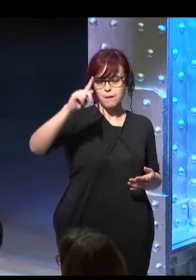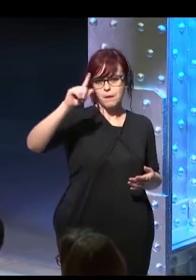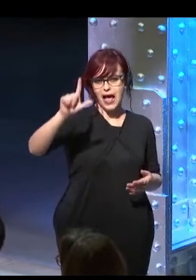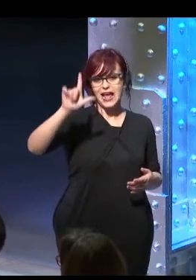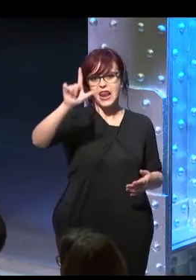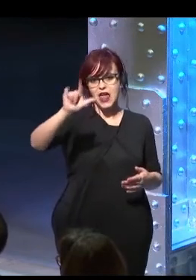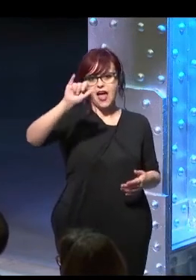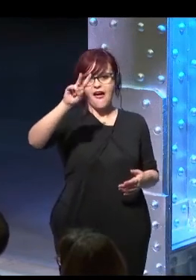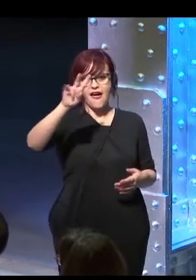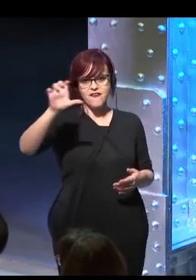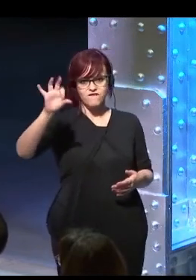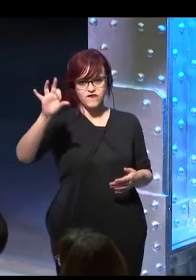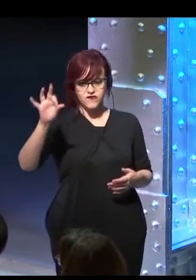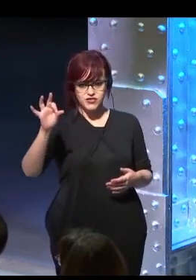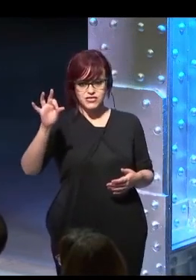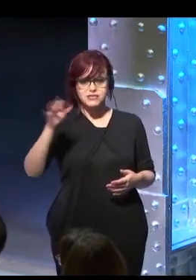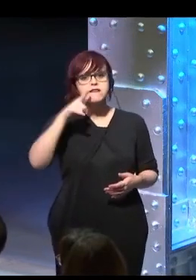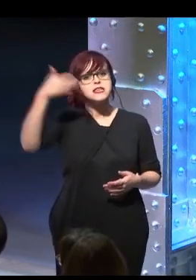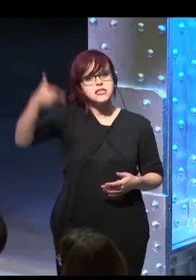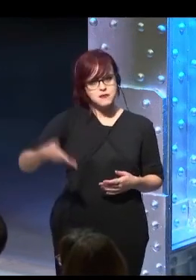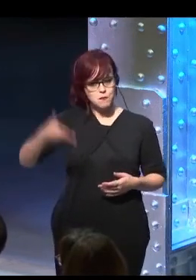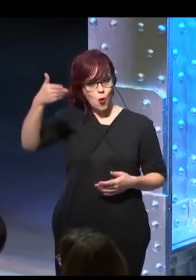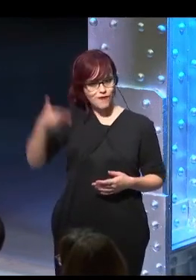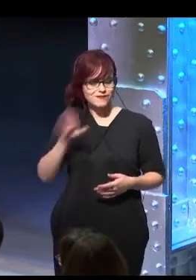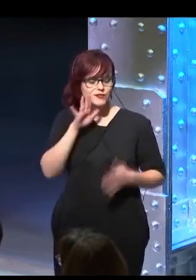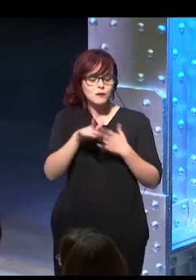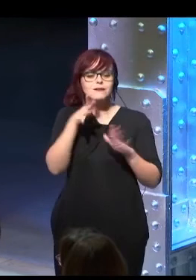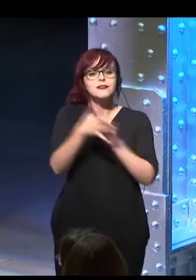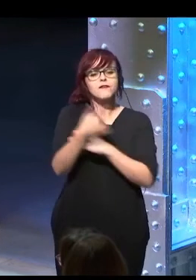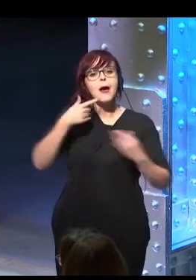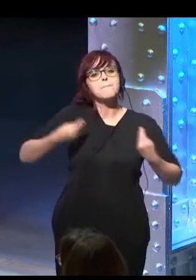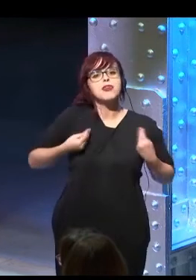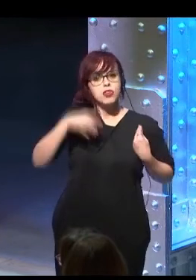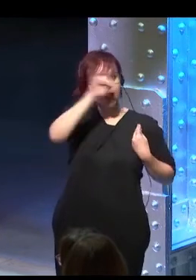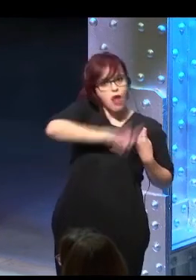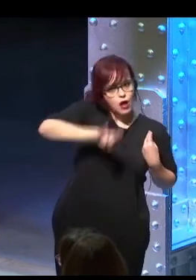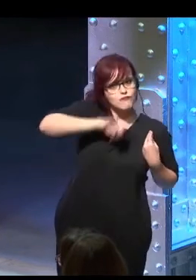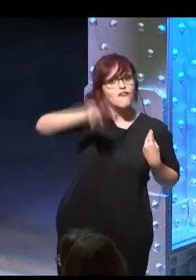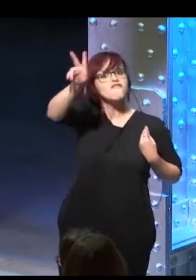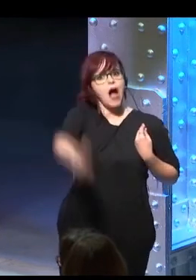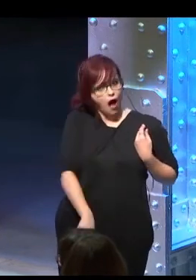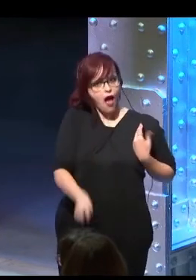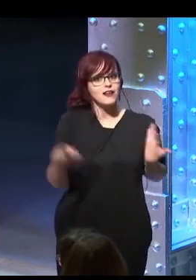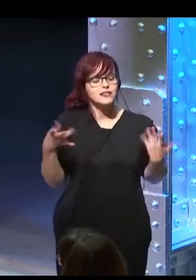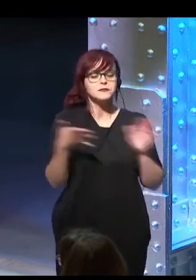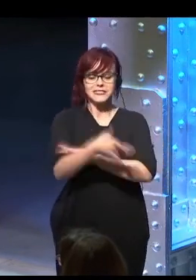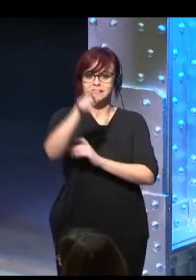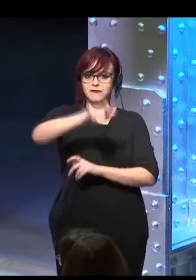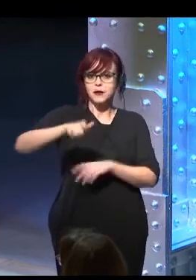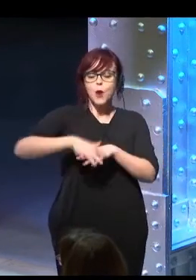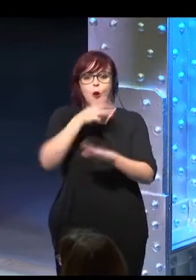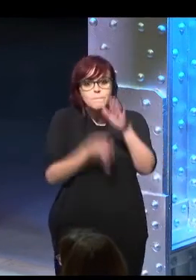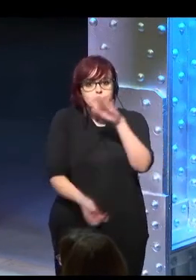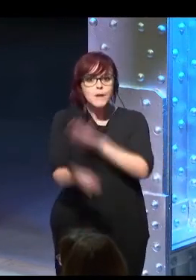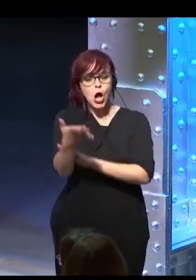movement Black Lives Matter come from, and how was it started? The answer is it was founded